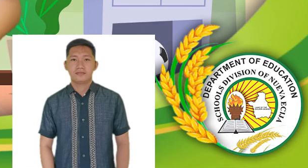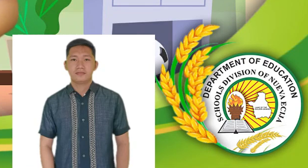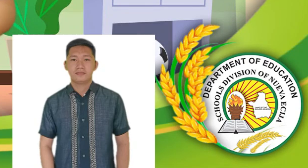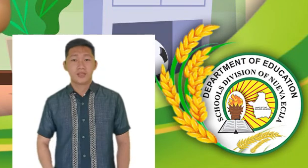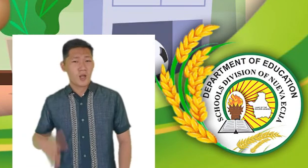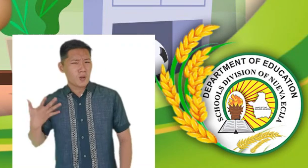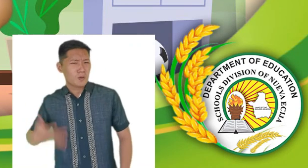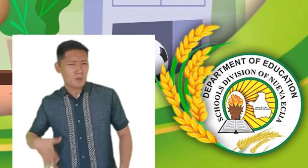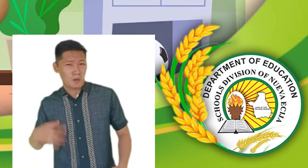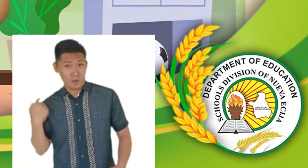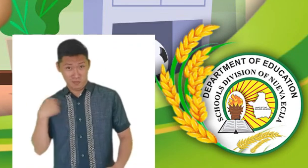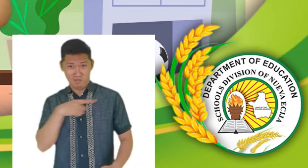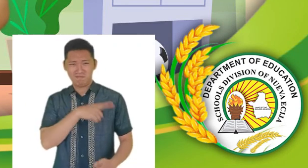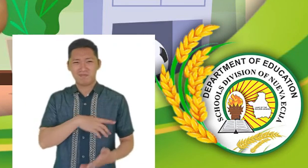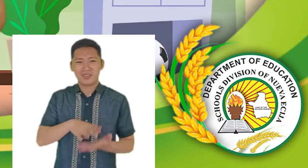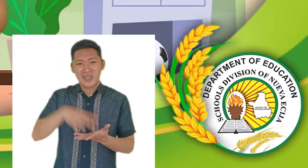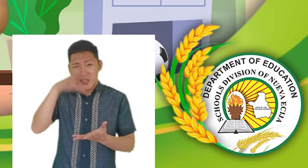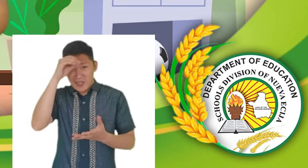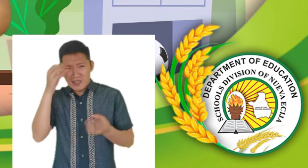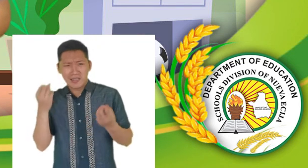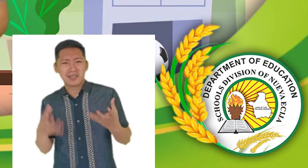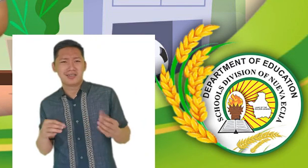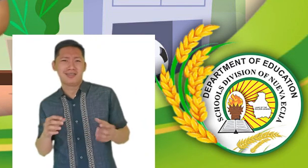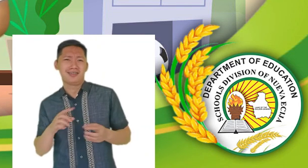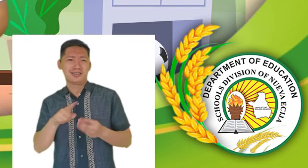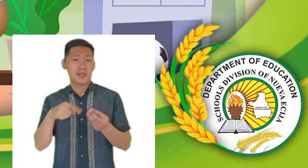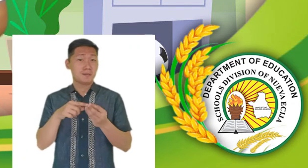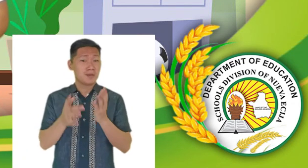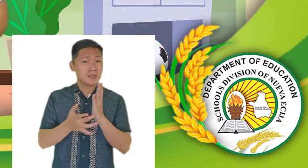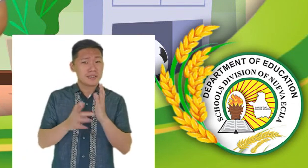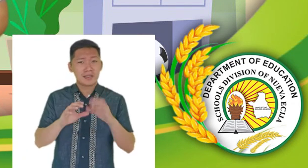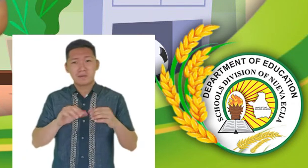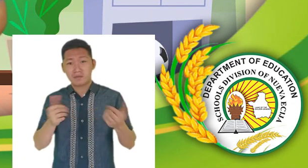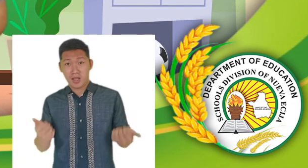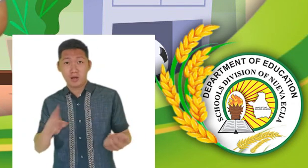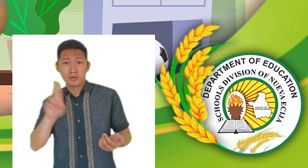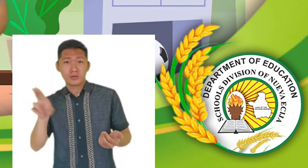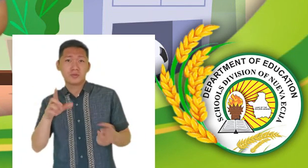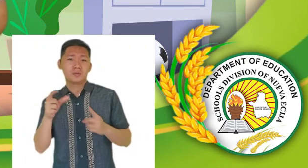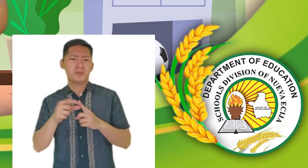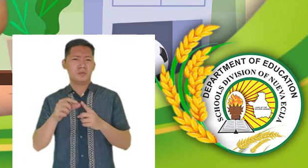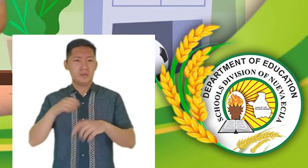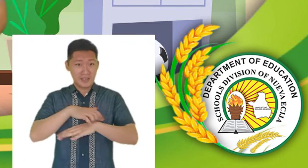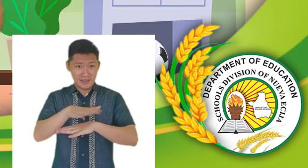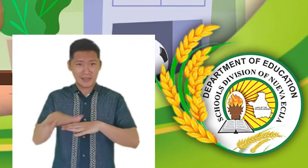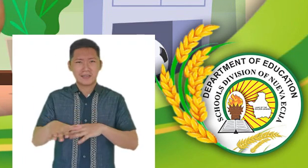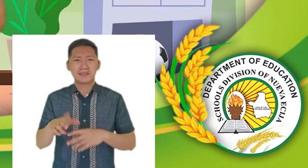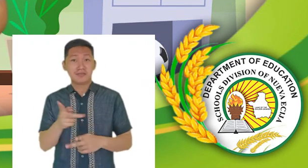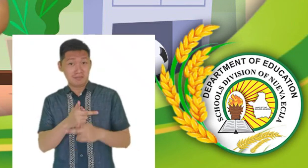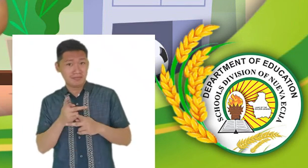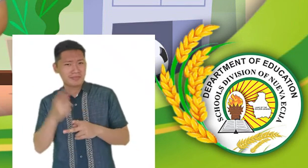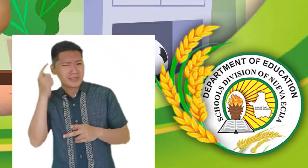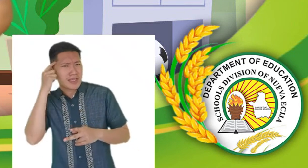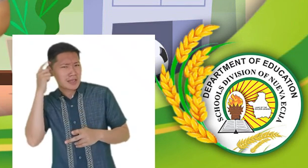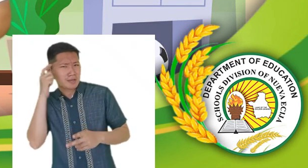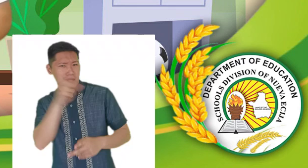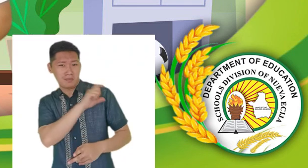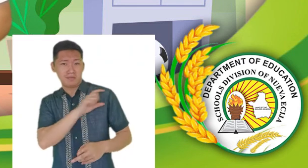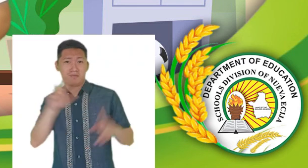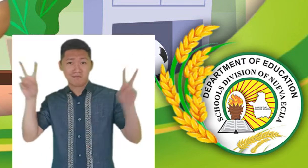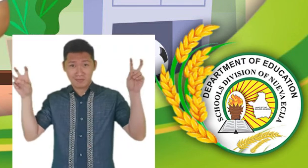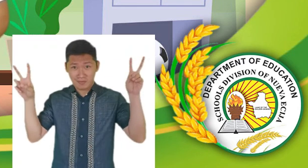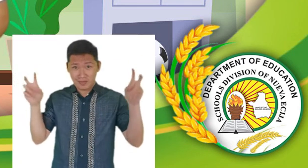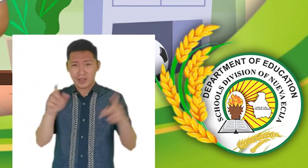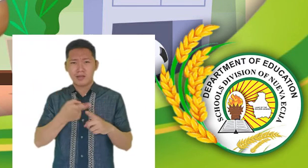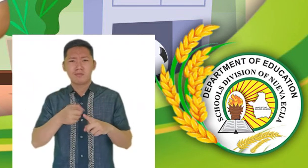It was indeed another fruitful day with you. You learned a lot about the tips on how to use words effectively. Keep in mind